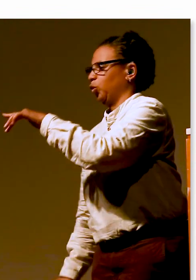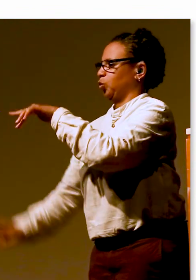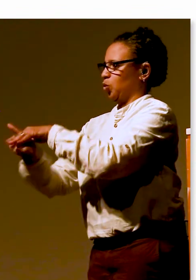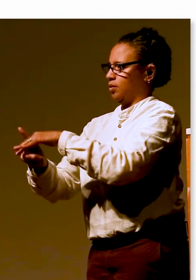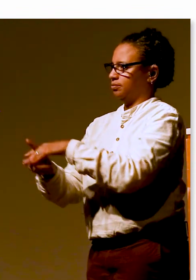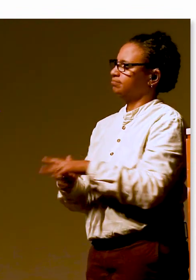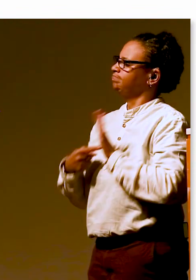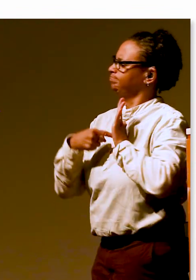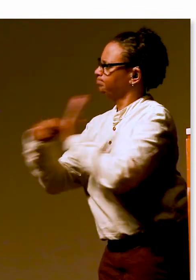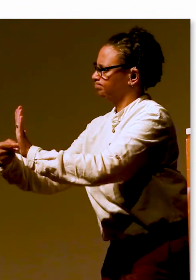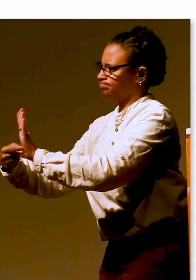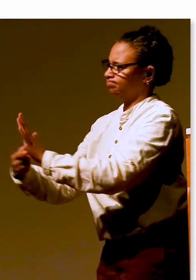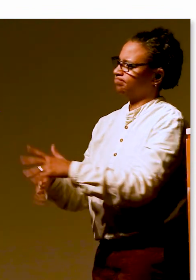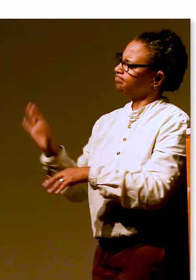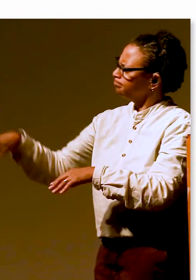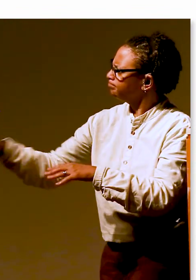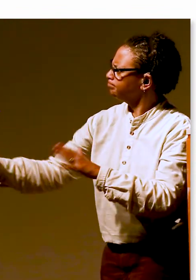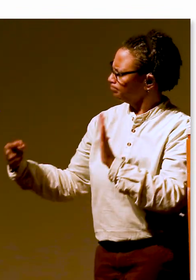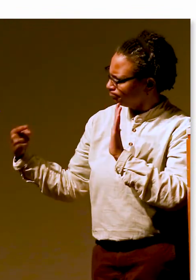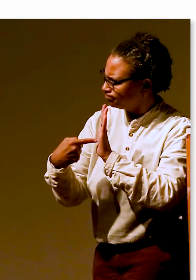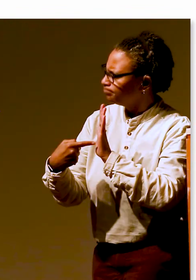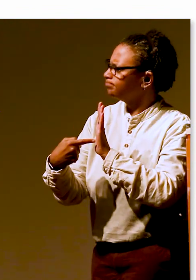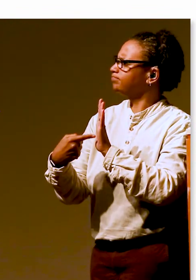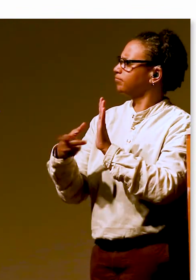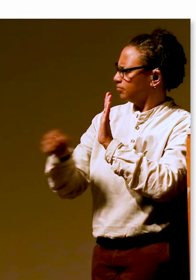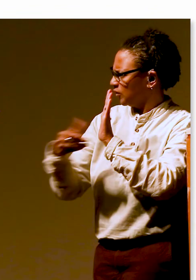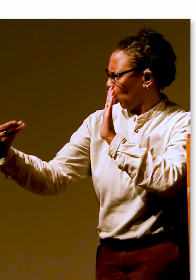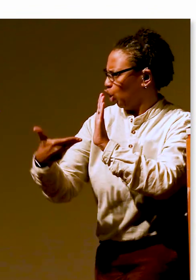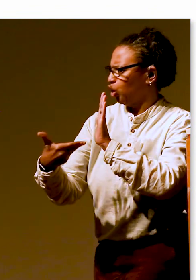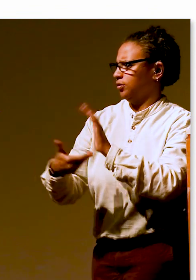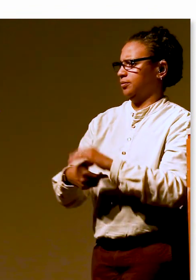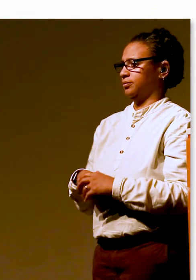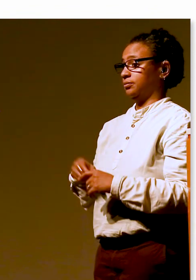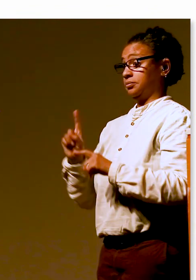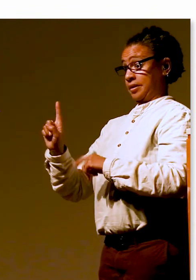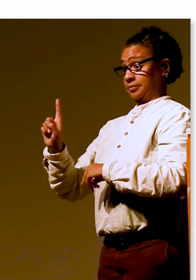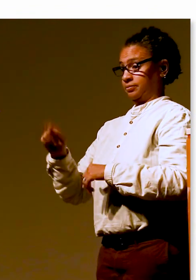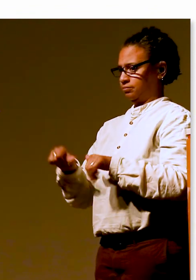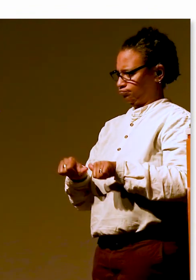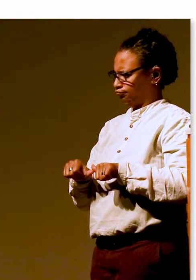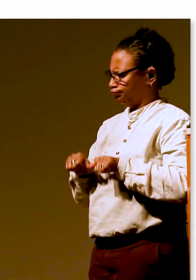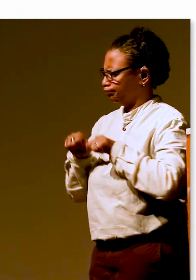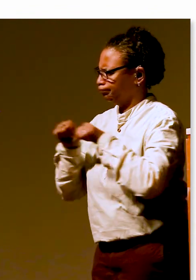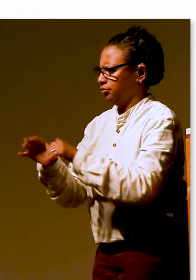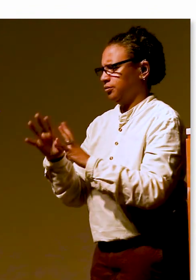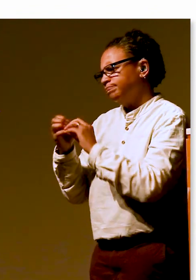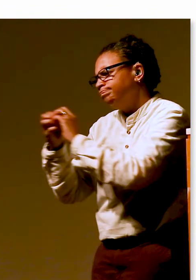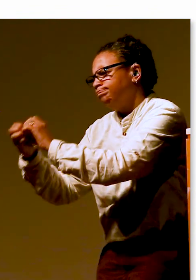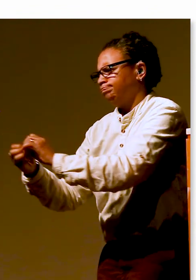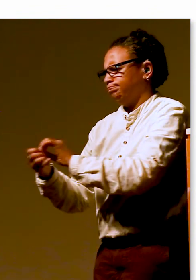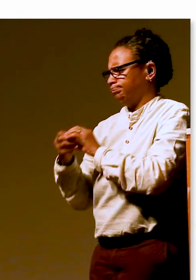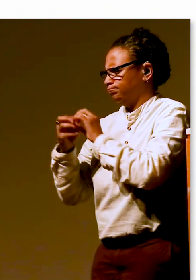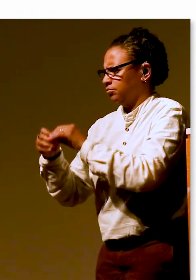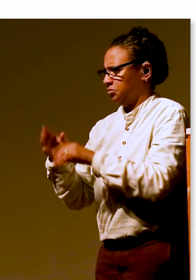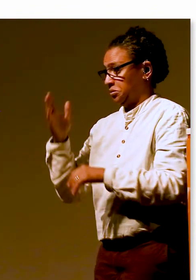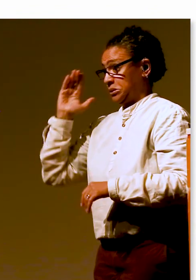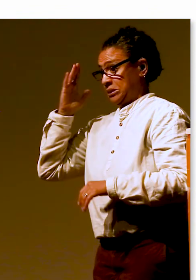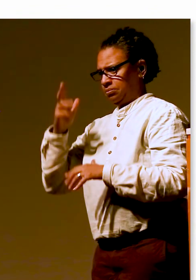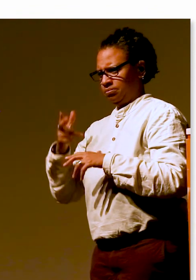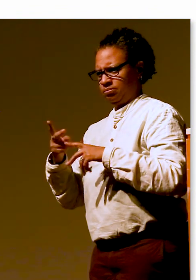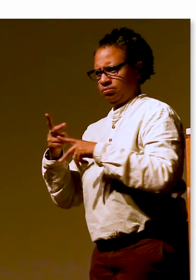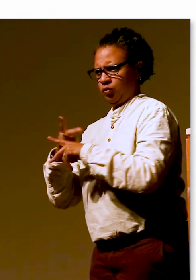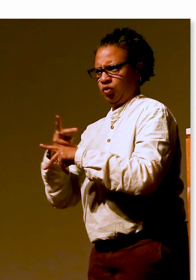battle. But it's definitely something that I've been thinking about really critically for a very long time. And it just seems like it's getting worse. And so I wonder, especially with the